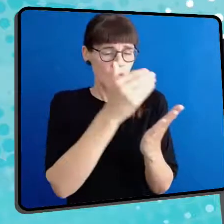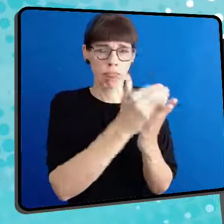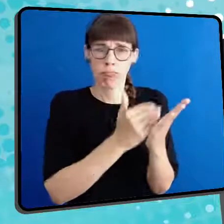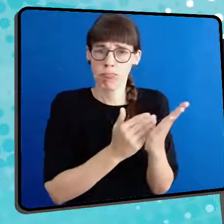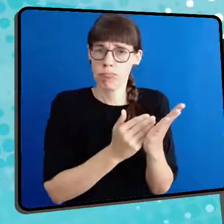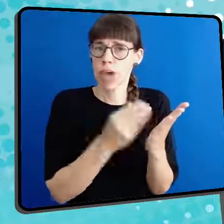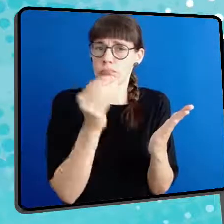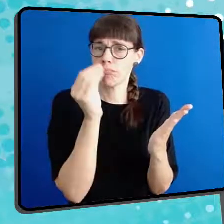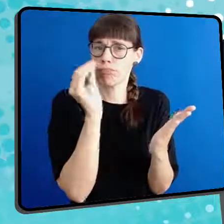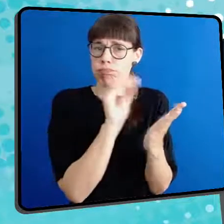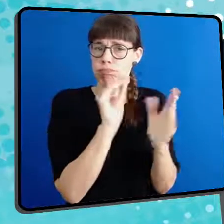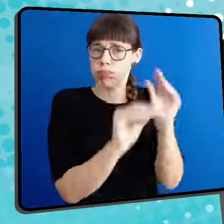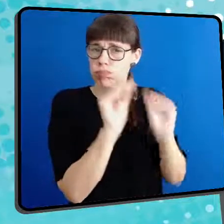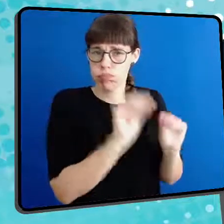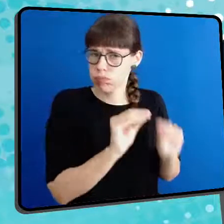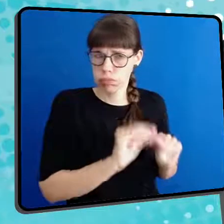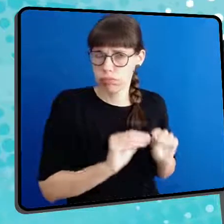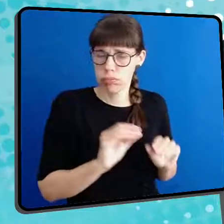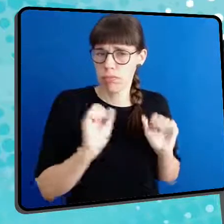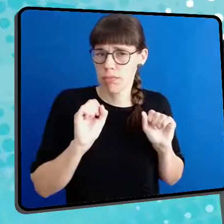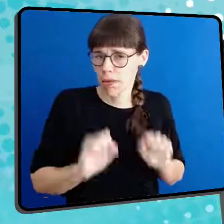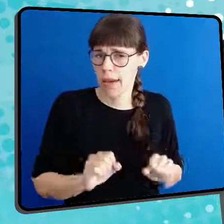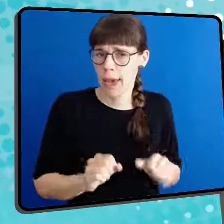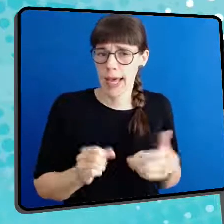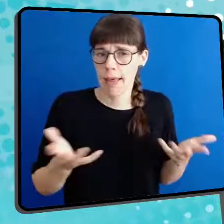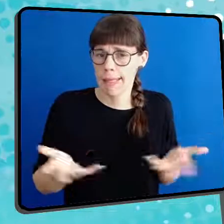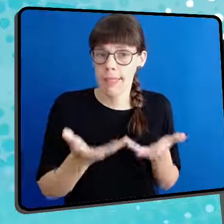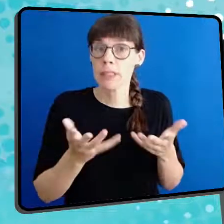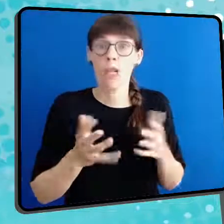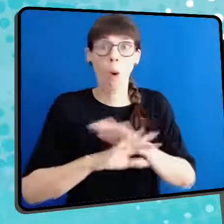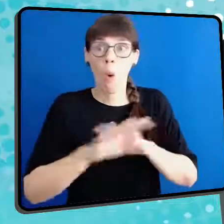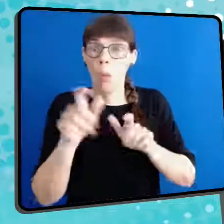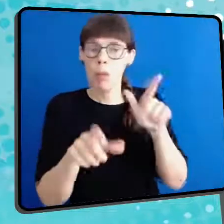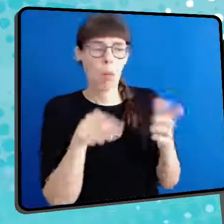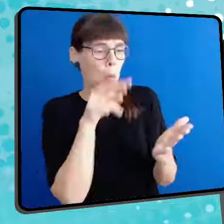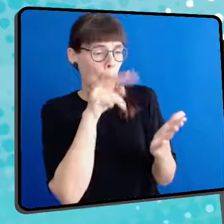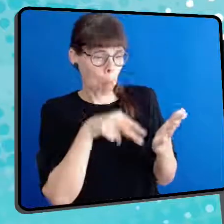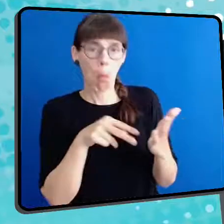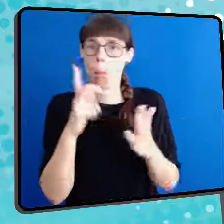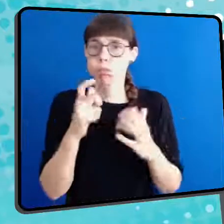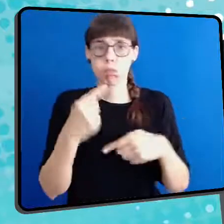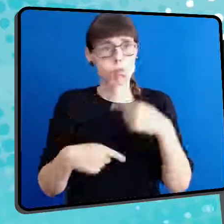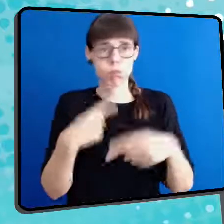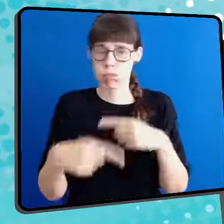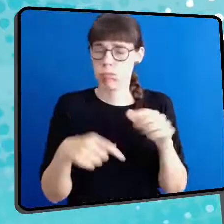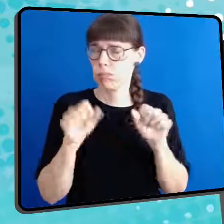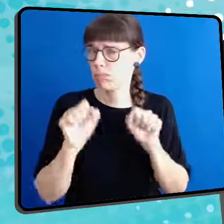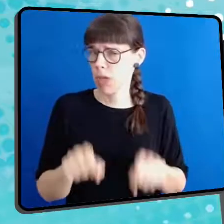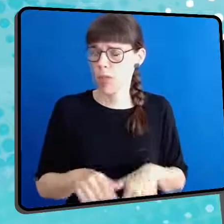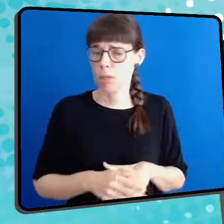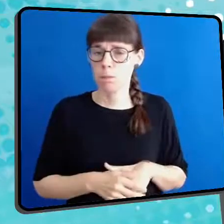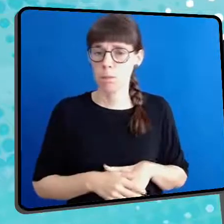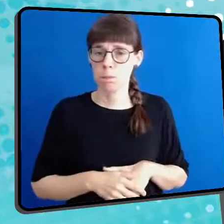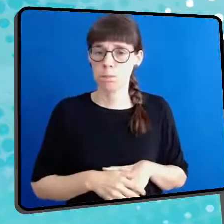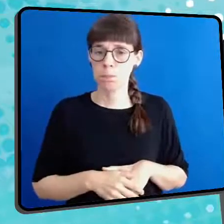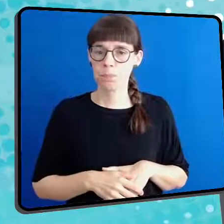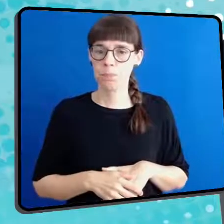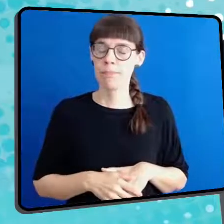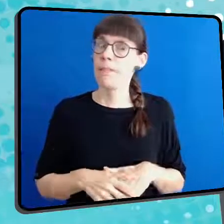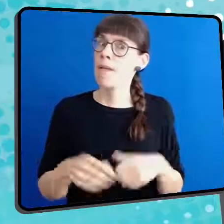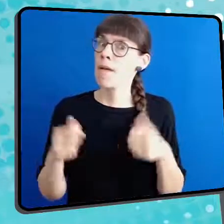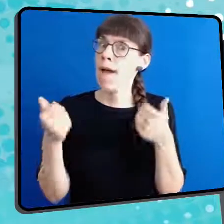aligned within it. So anyone can get started with that. Yeah. I love